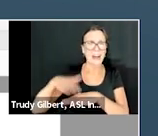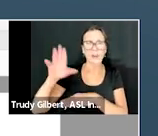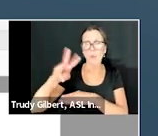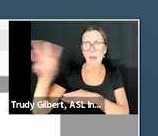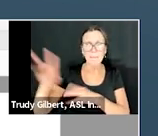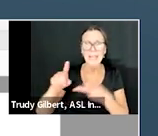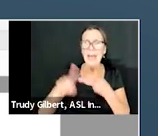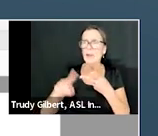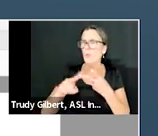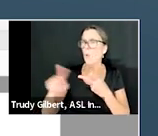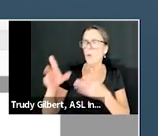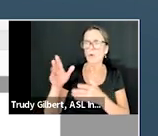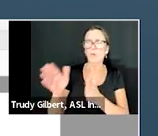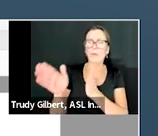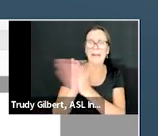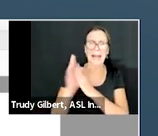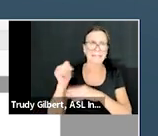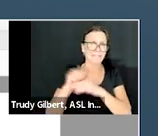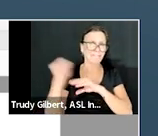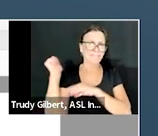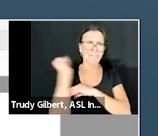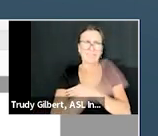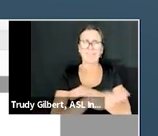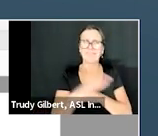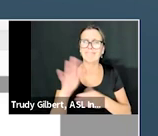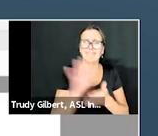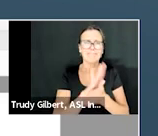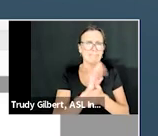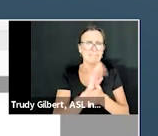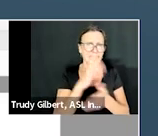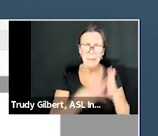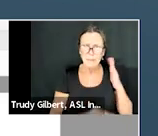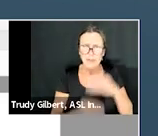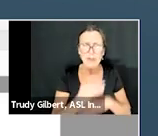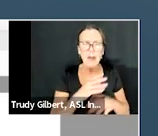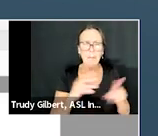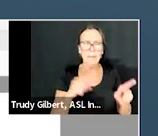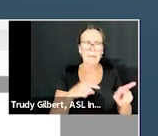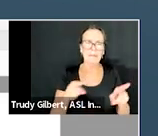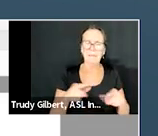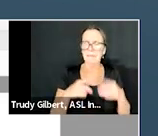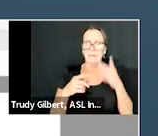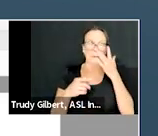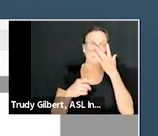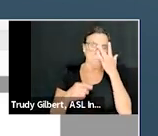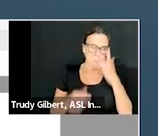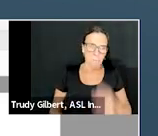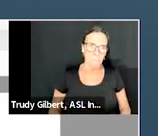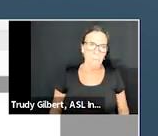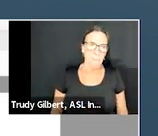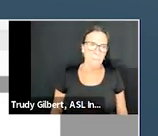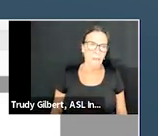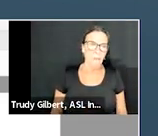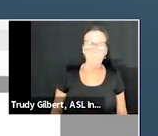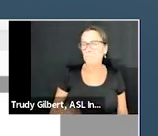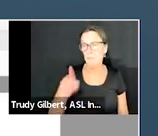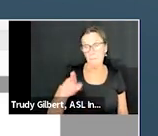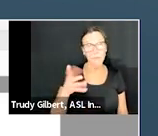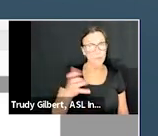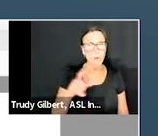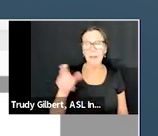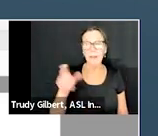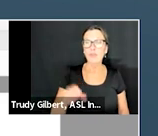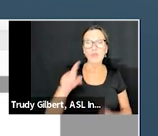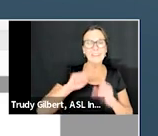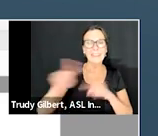know working with a lot of people in the construction trades, they just love physical copies of everything. If you want it, you can get it at the State